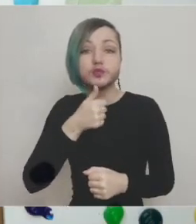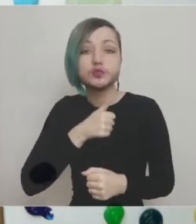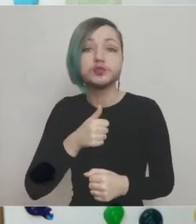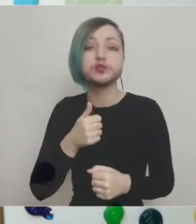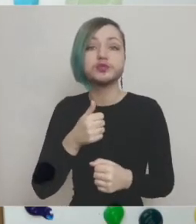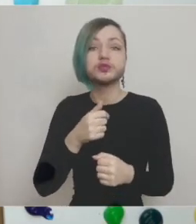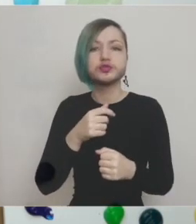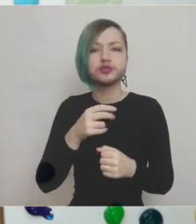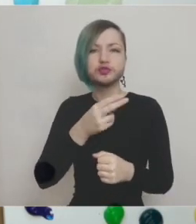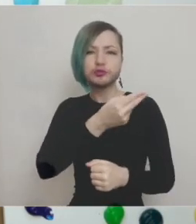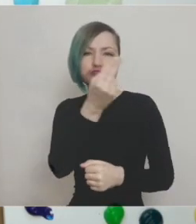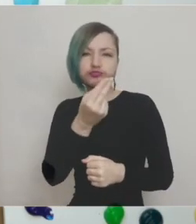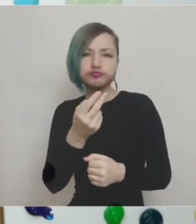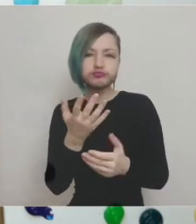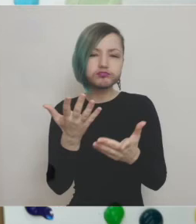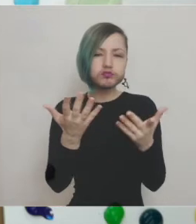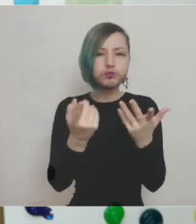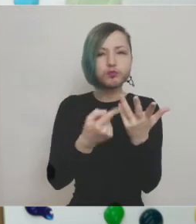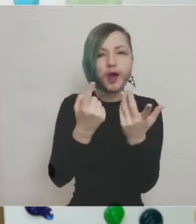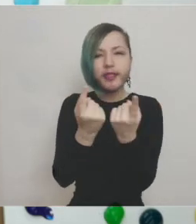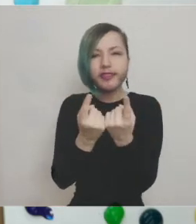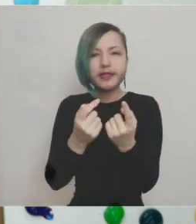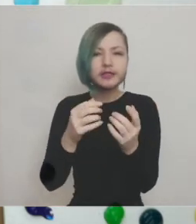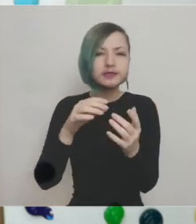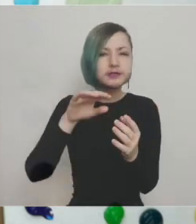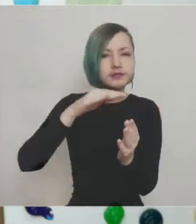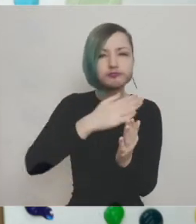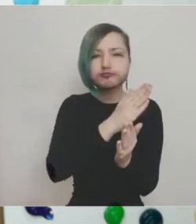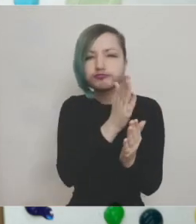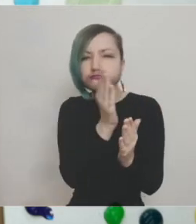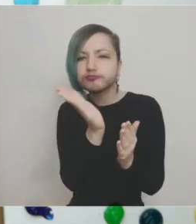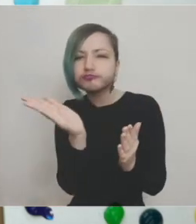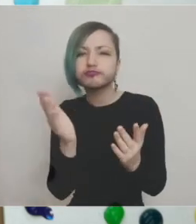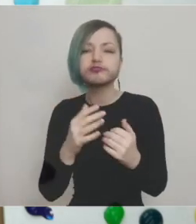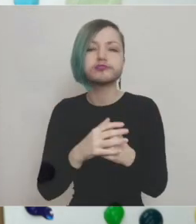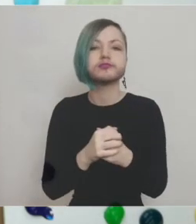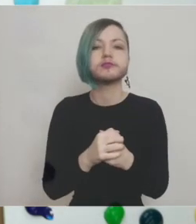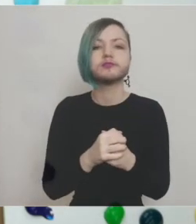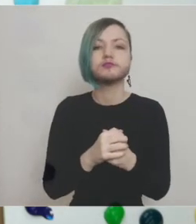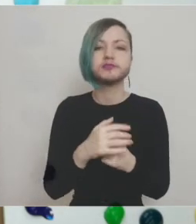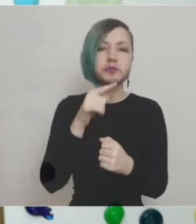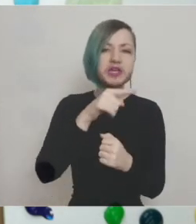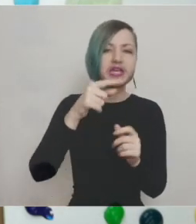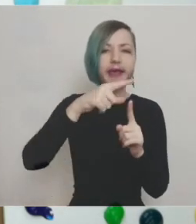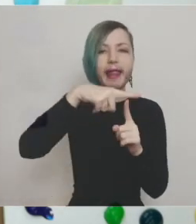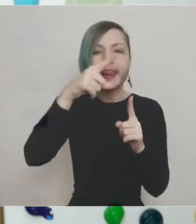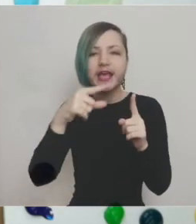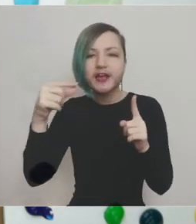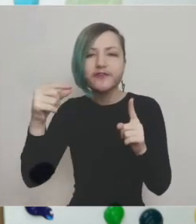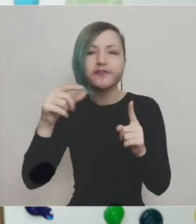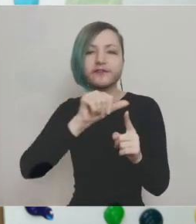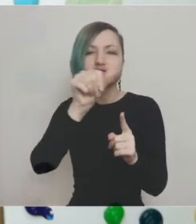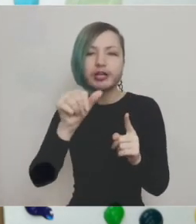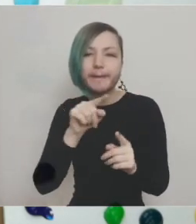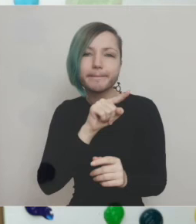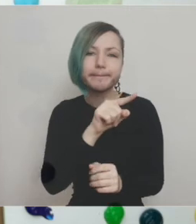draw out where I want other things to go. So where I would want kind of a leafy form to